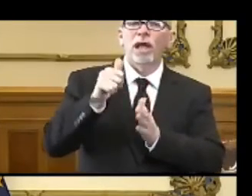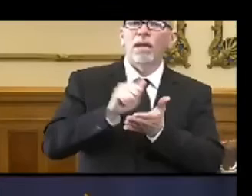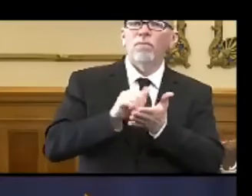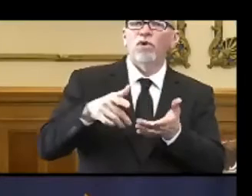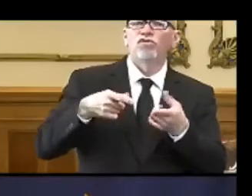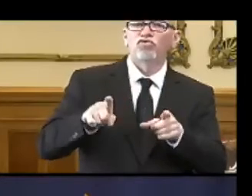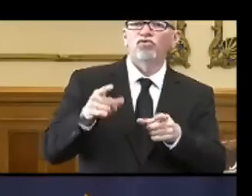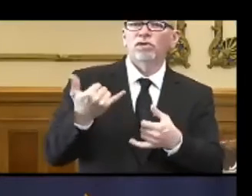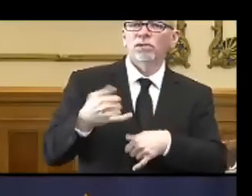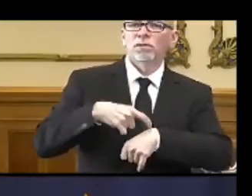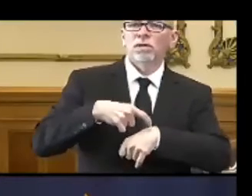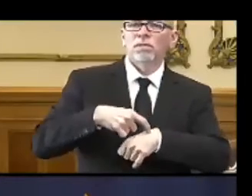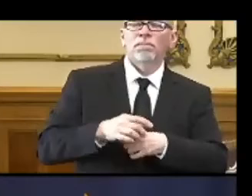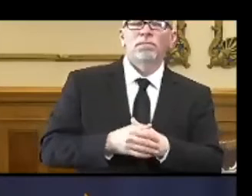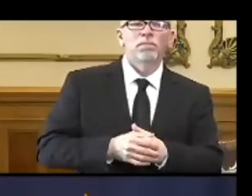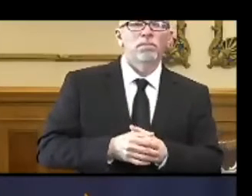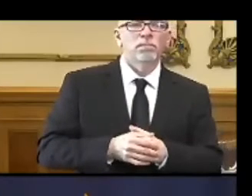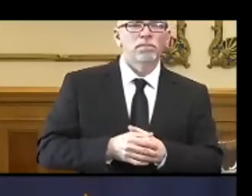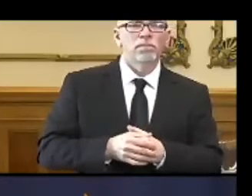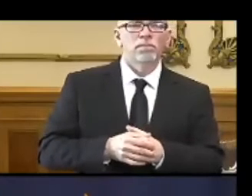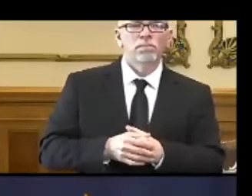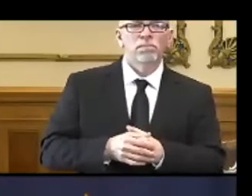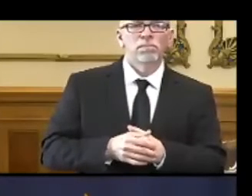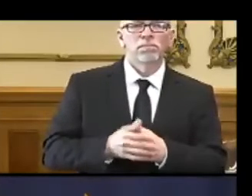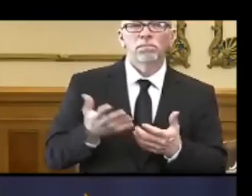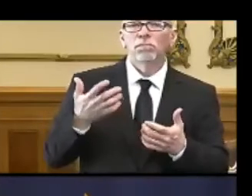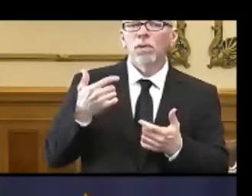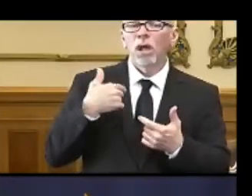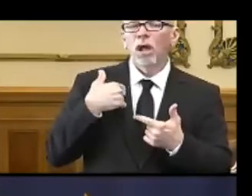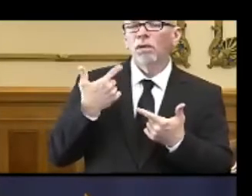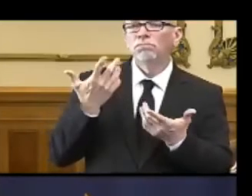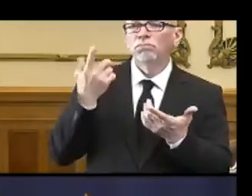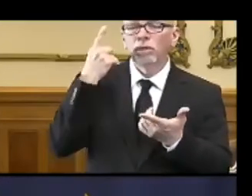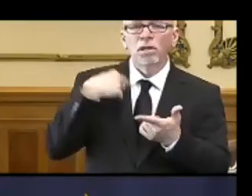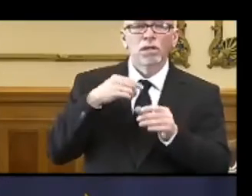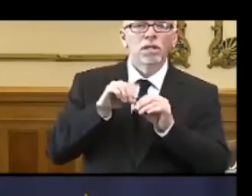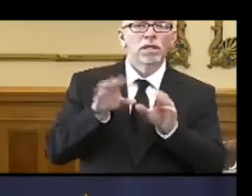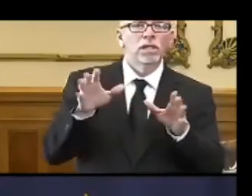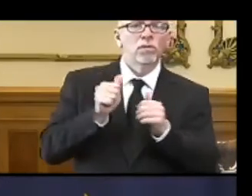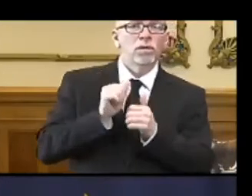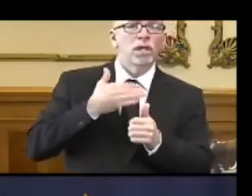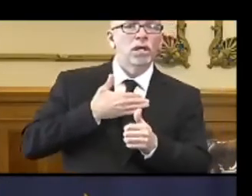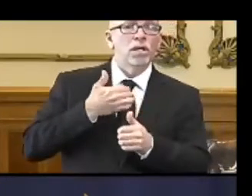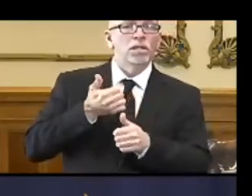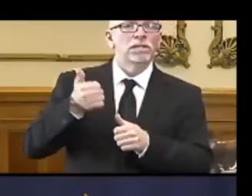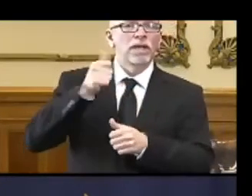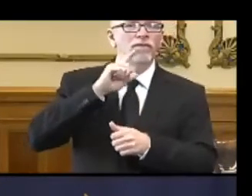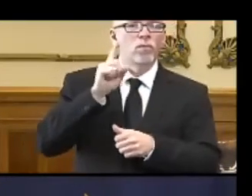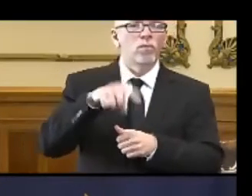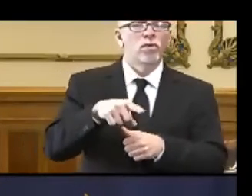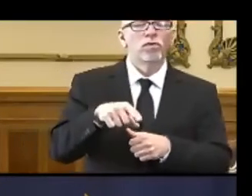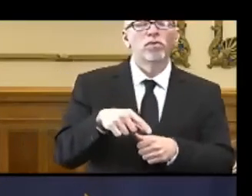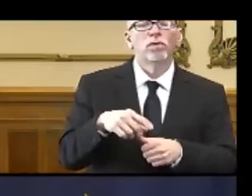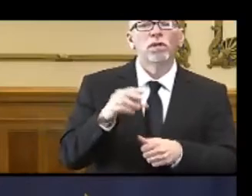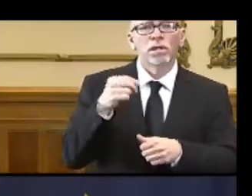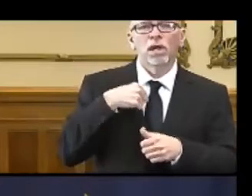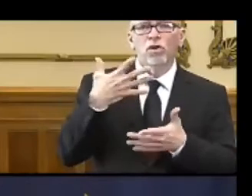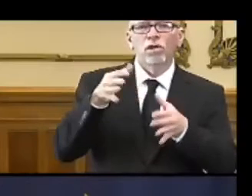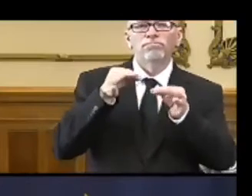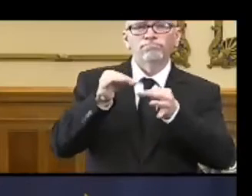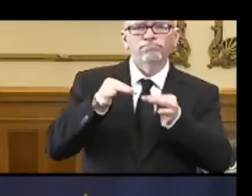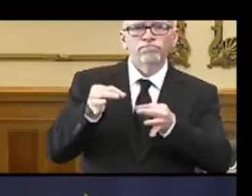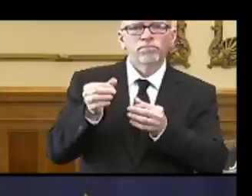this pandemic? Well, I have definitively been crystal clear, I think, in our executive order and spelled it out